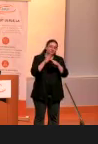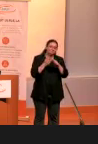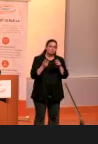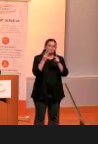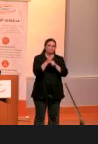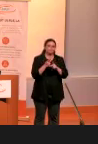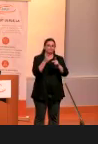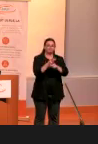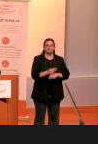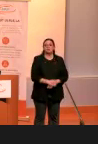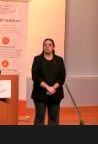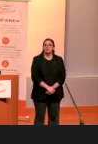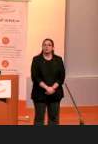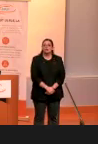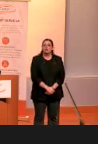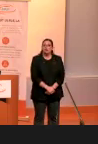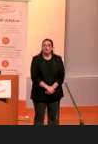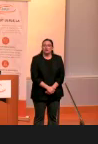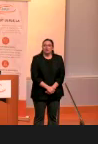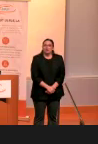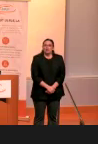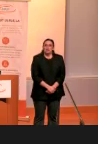in patients.